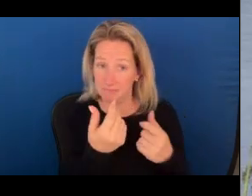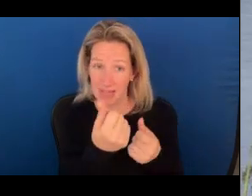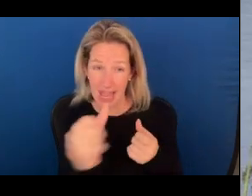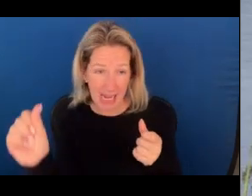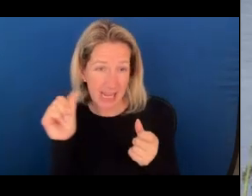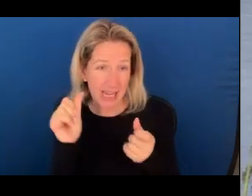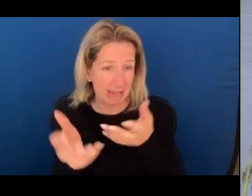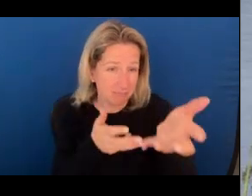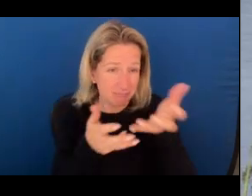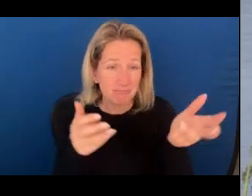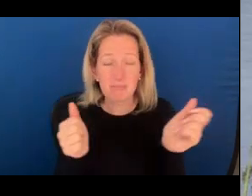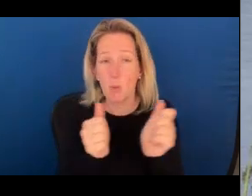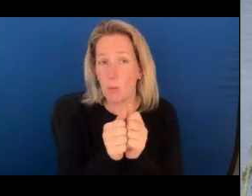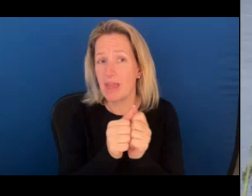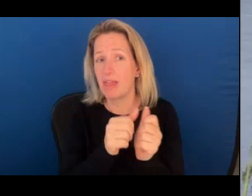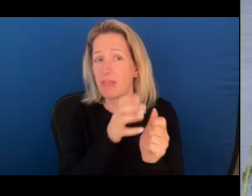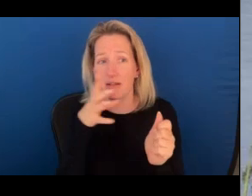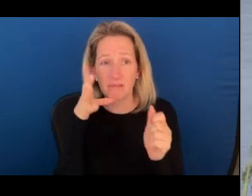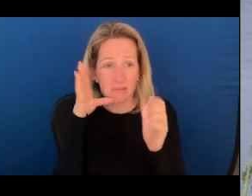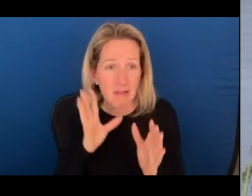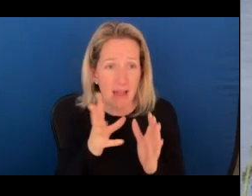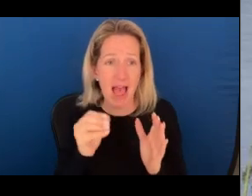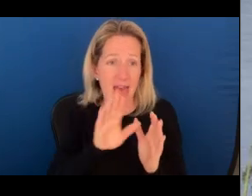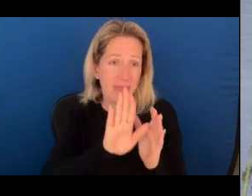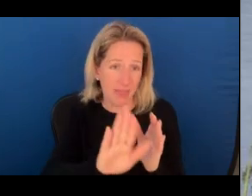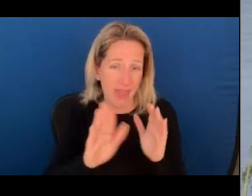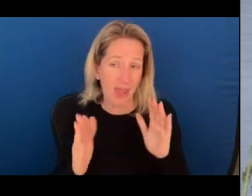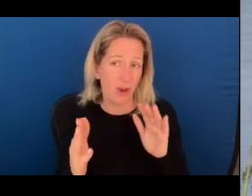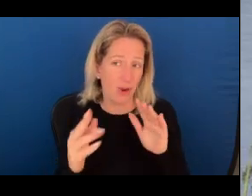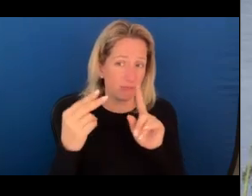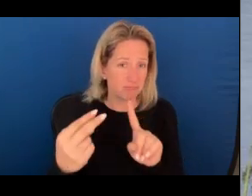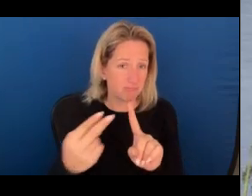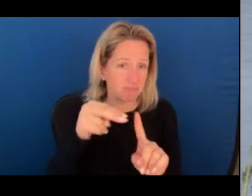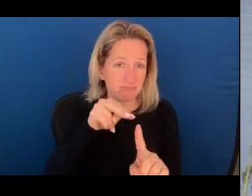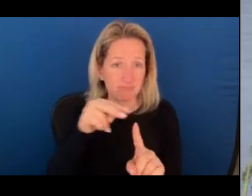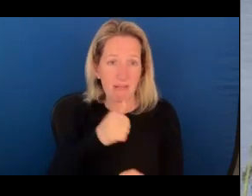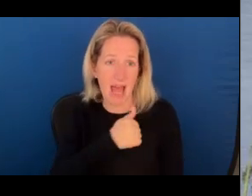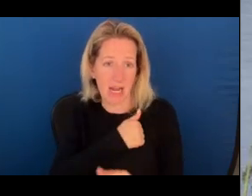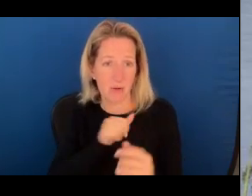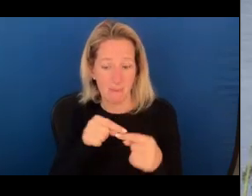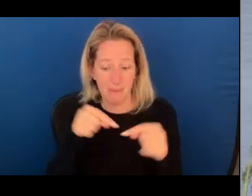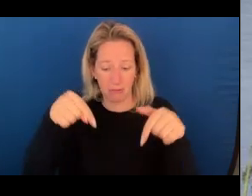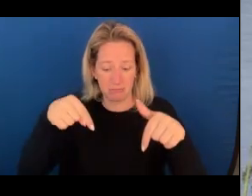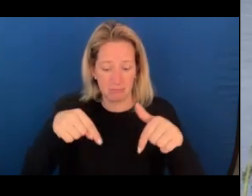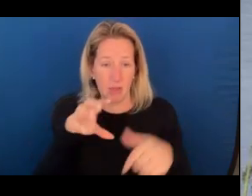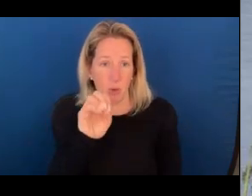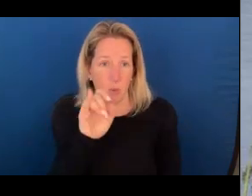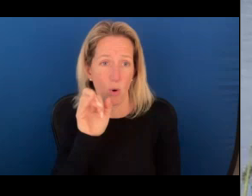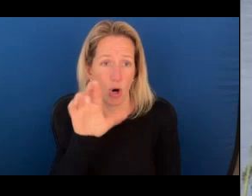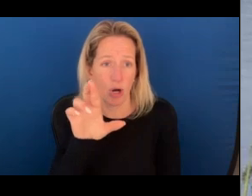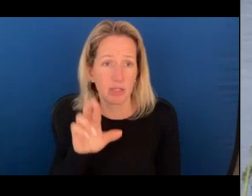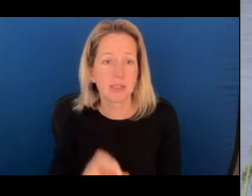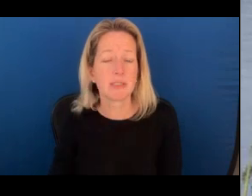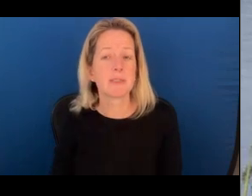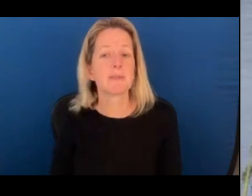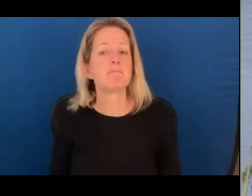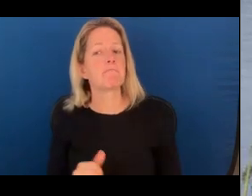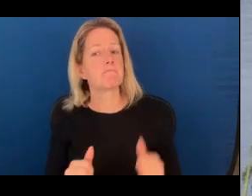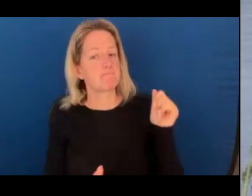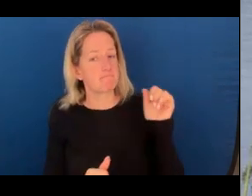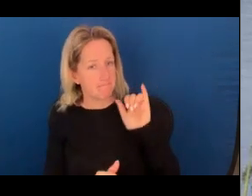and their perception and attitude about this alternative. So most of what we've been